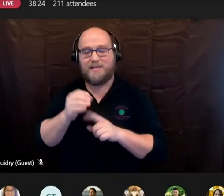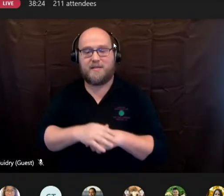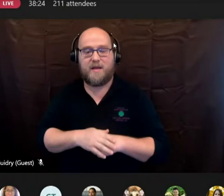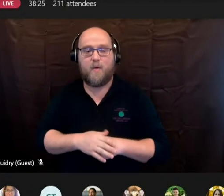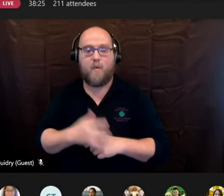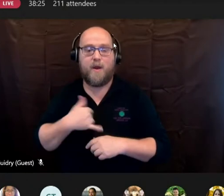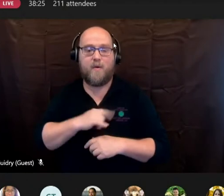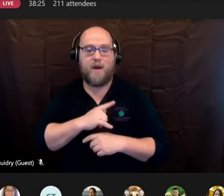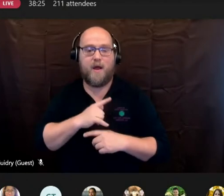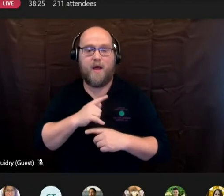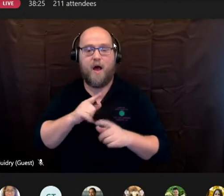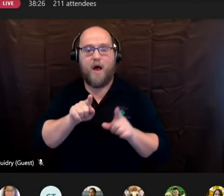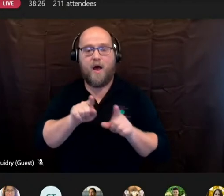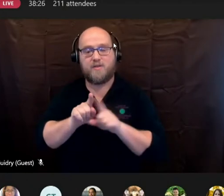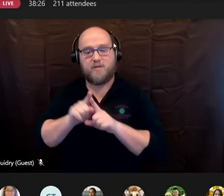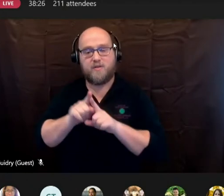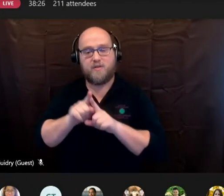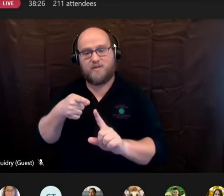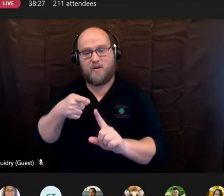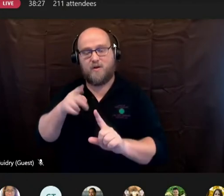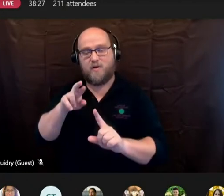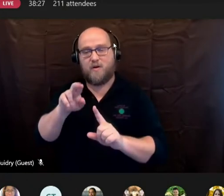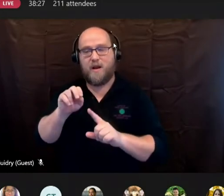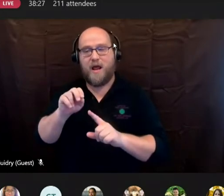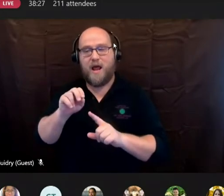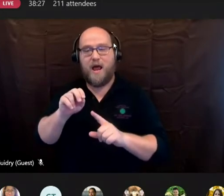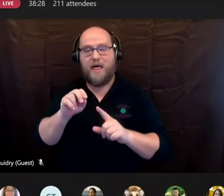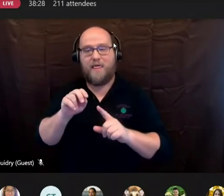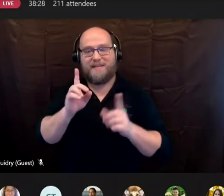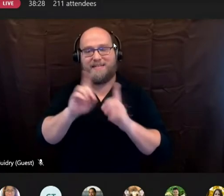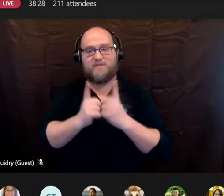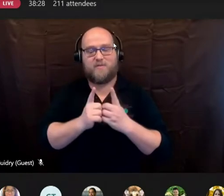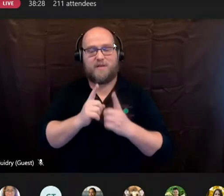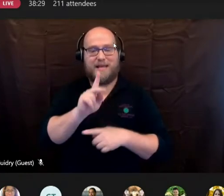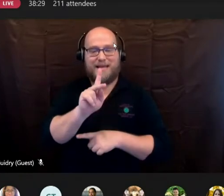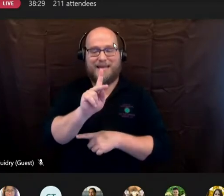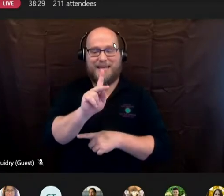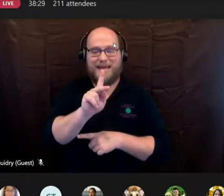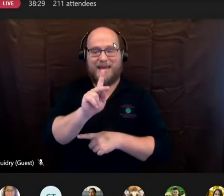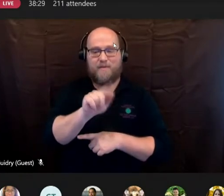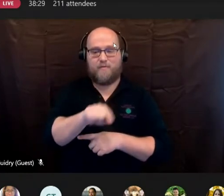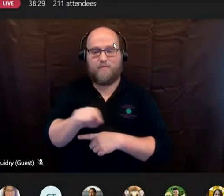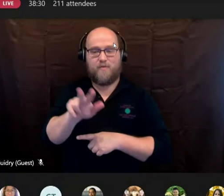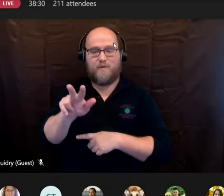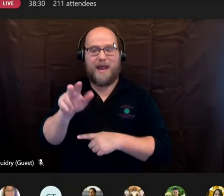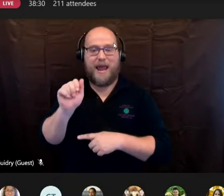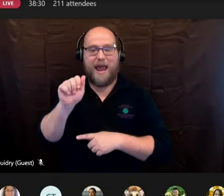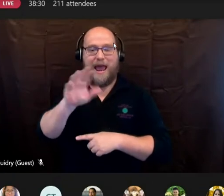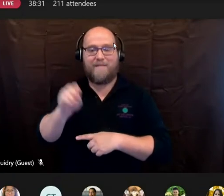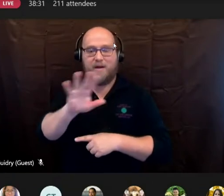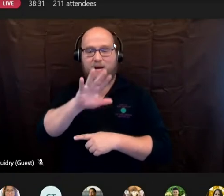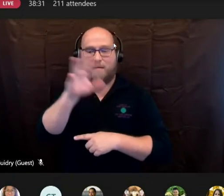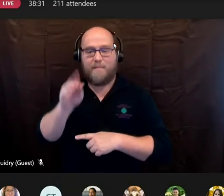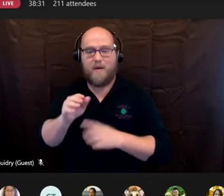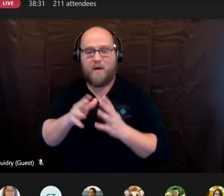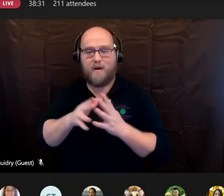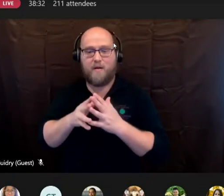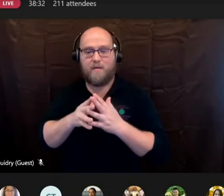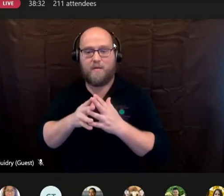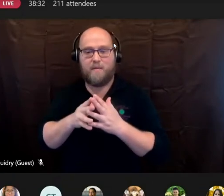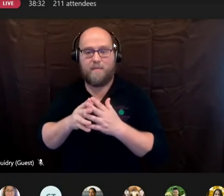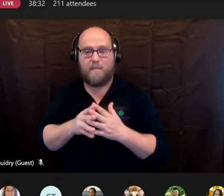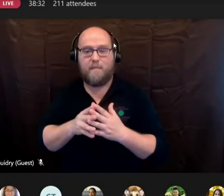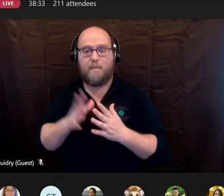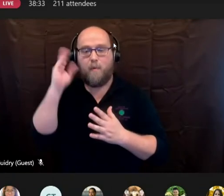3 African American boys are enrolled. We will also begin the process of decolonizing social studies